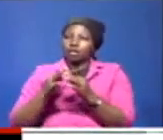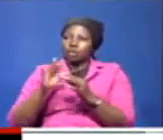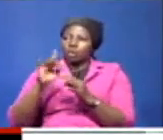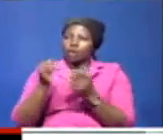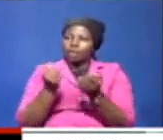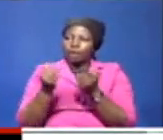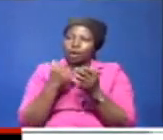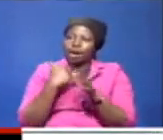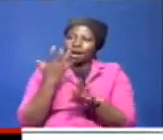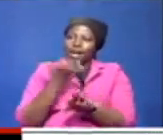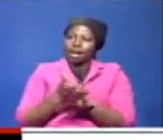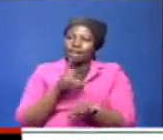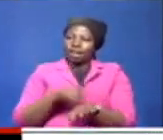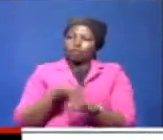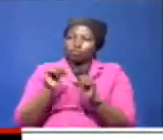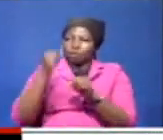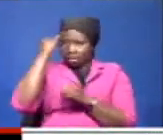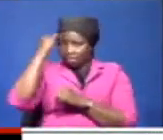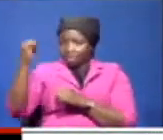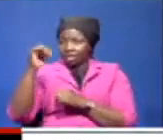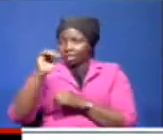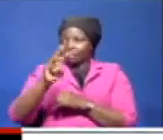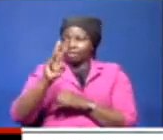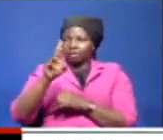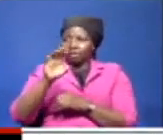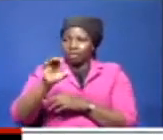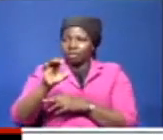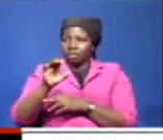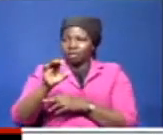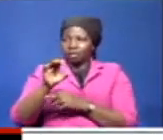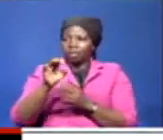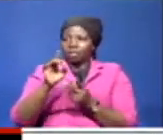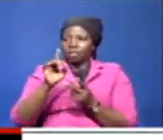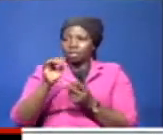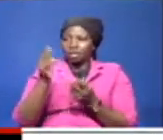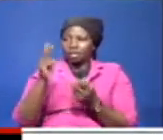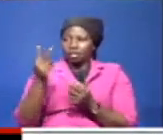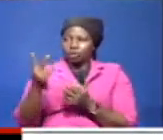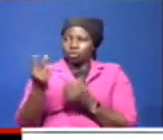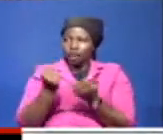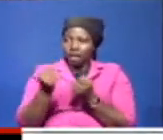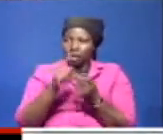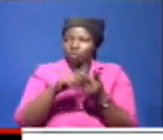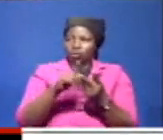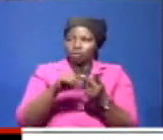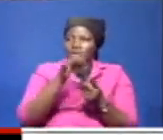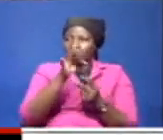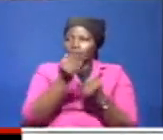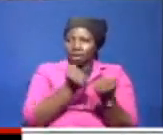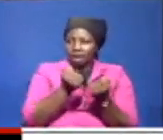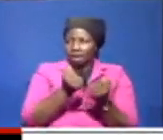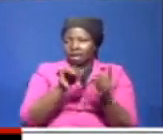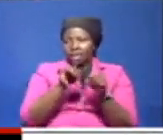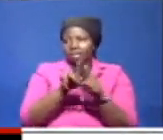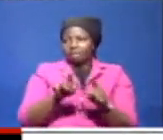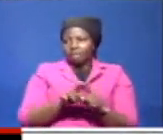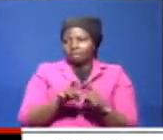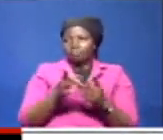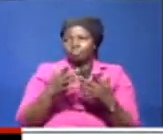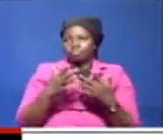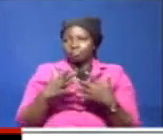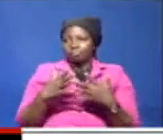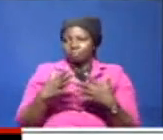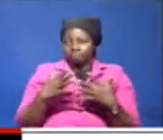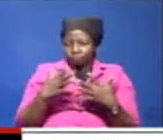can imagine the people in WRC 2 cars, people in WRC 3 cars, and people in cars also, like,